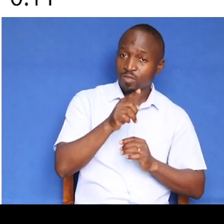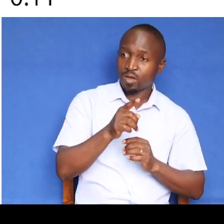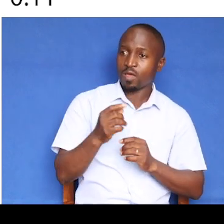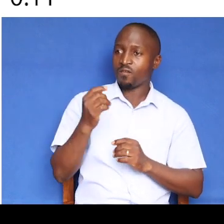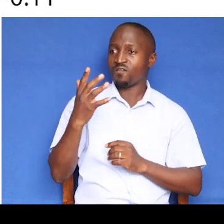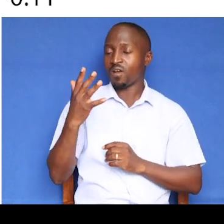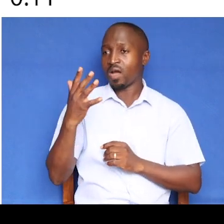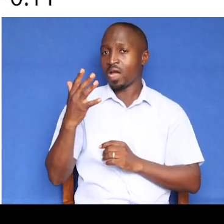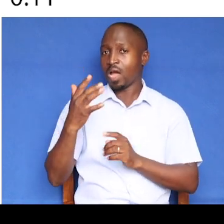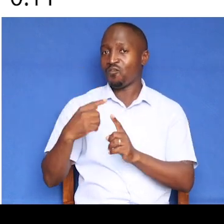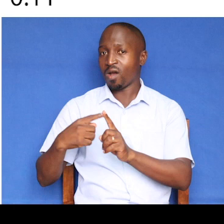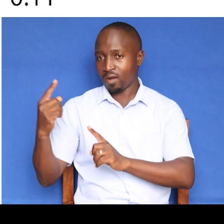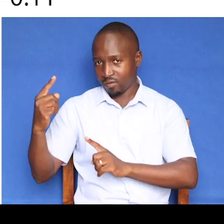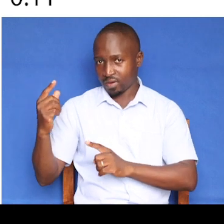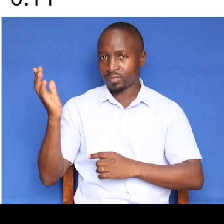2,500.